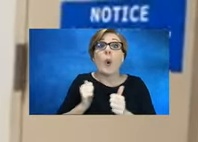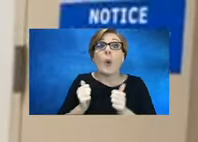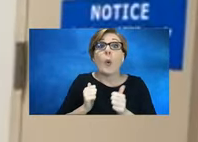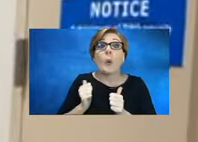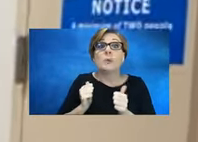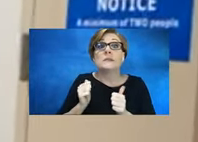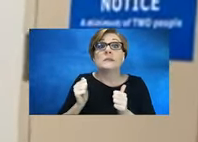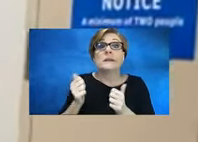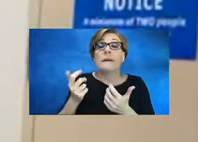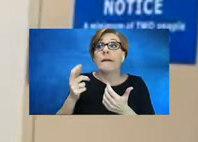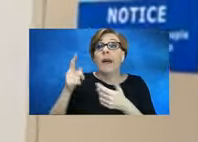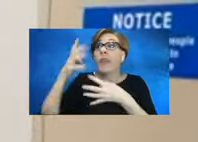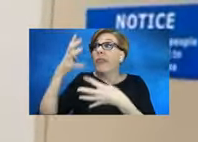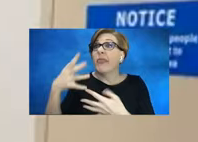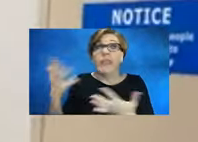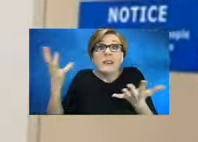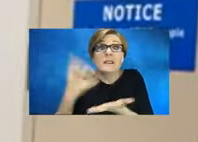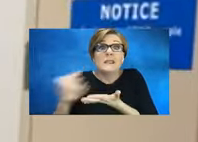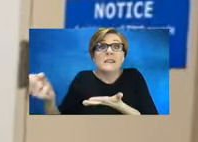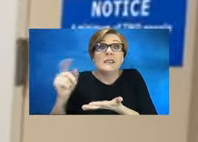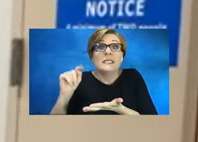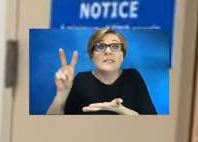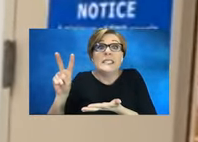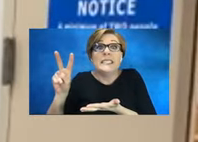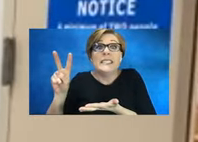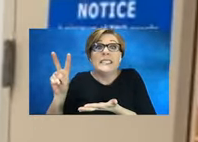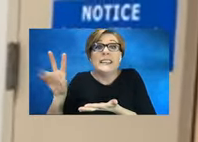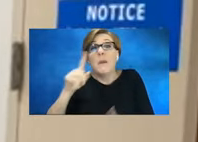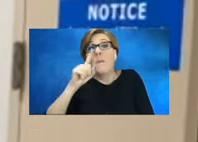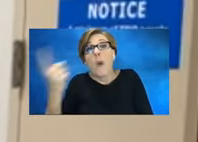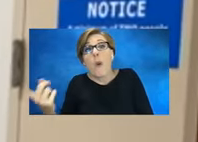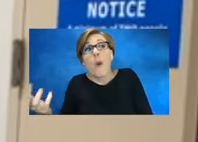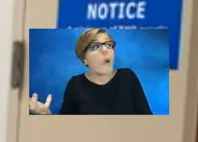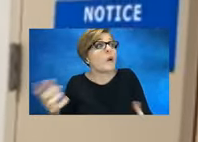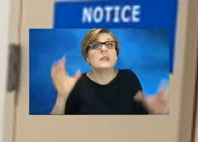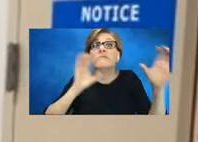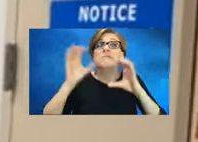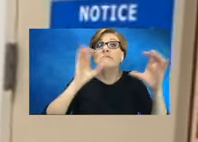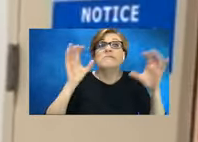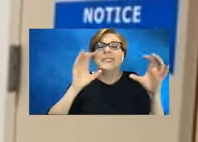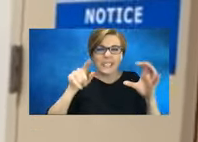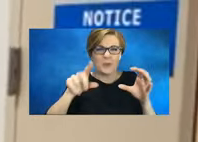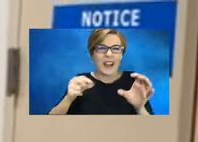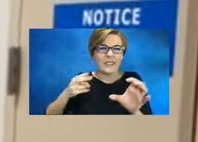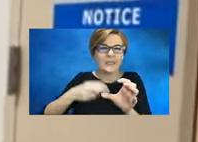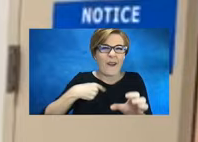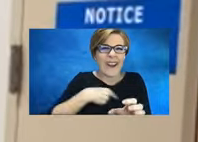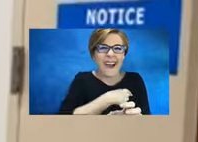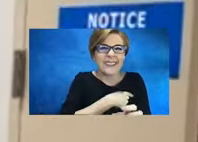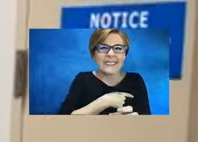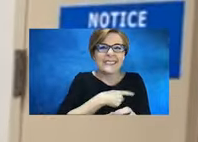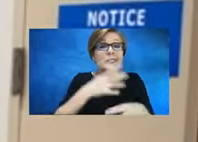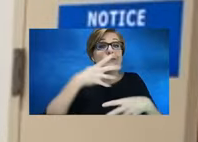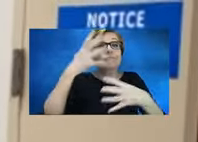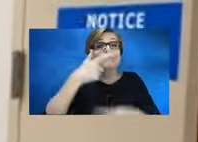your streaming platforms and you have run out of episodes to watch and you're bored and you're looking for something to do, you can come join us and watch